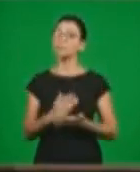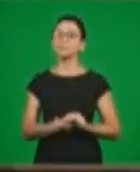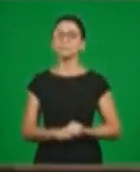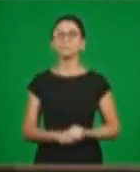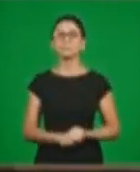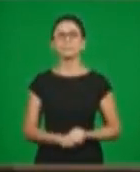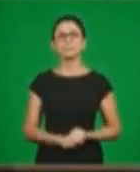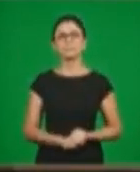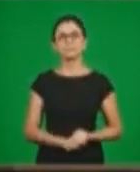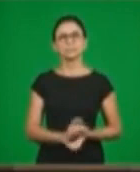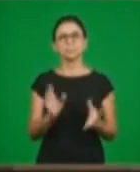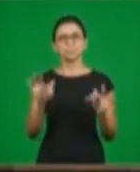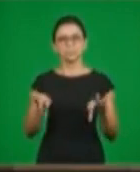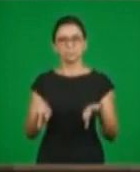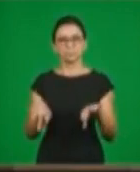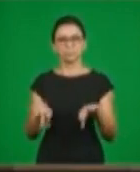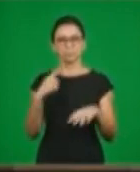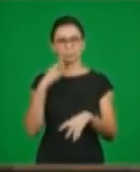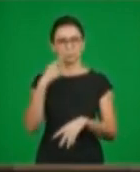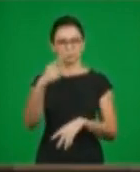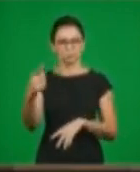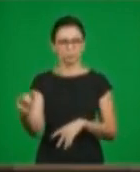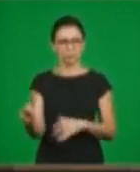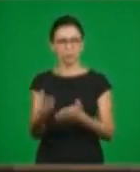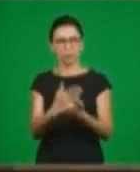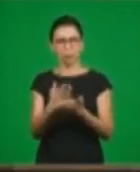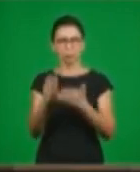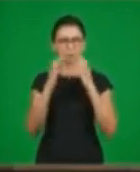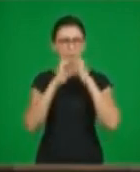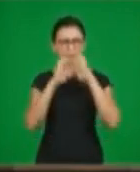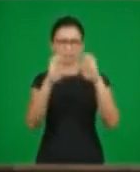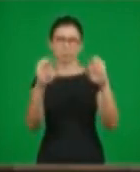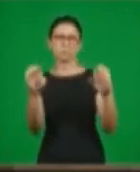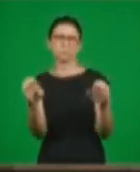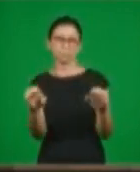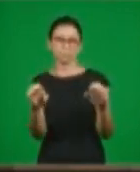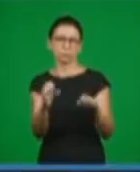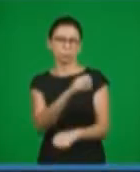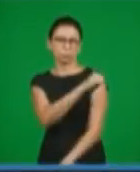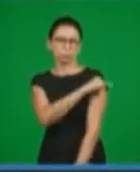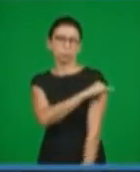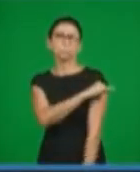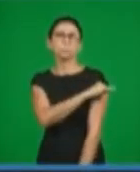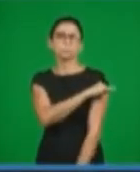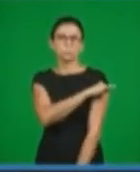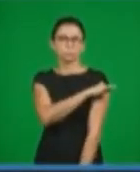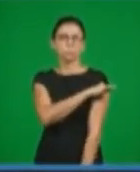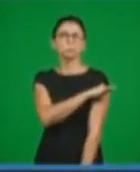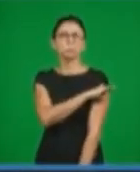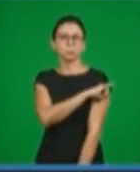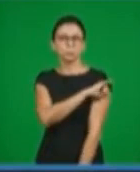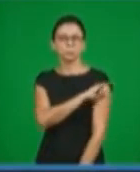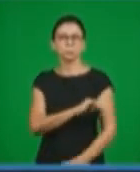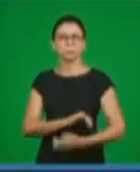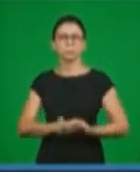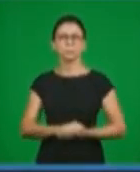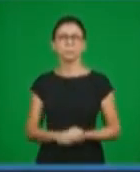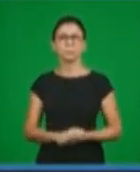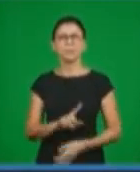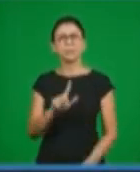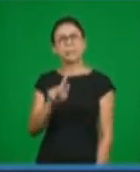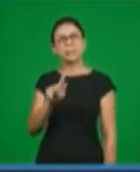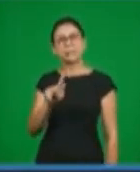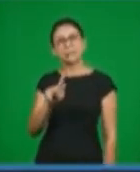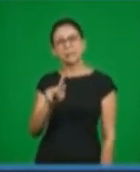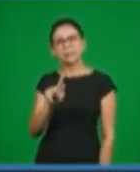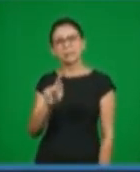that it's been happening this weekend, some evangelizations in Rio de Janeiro, in